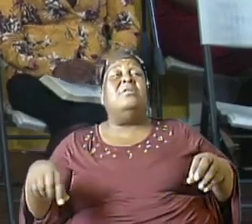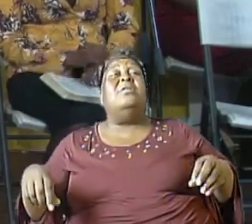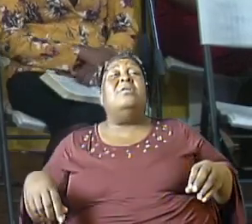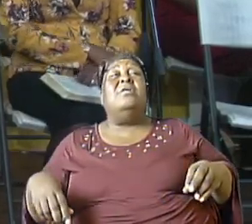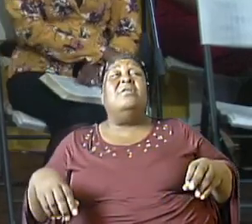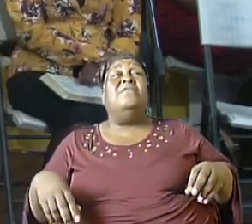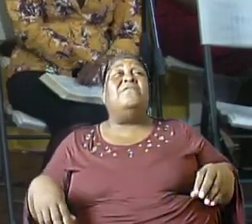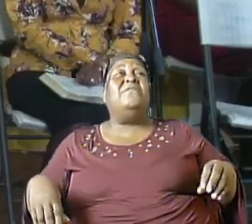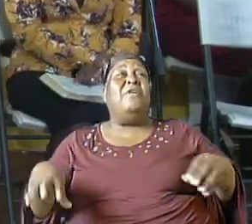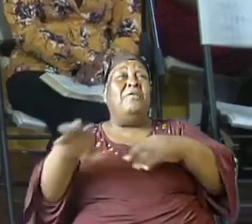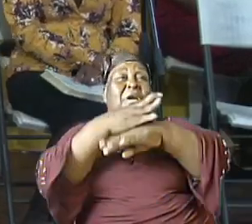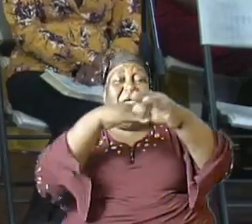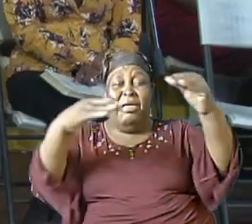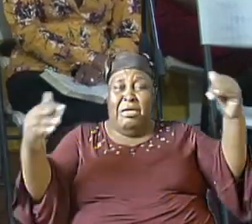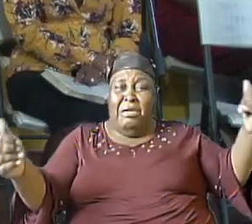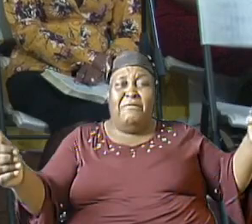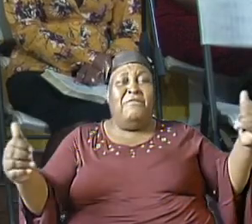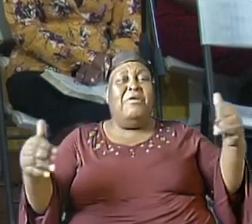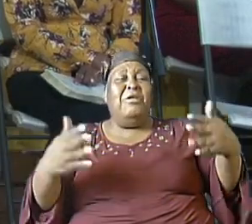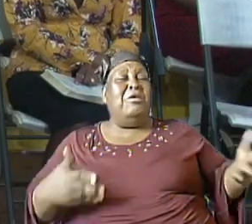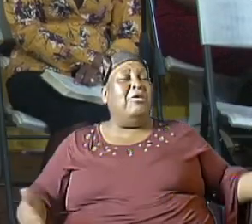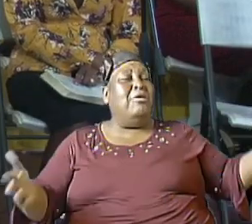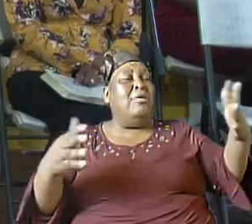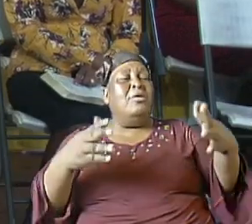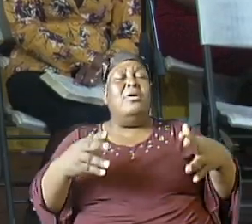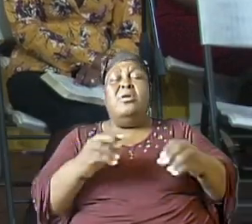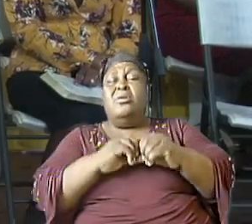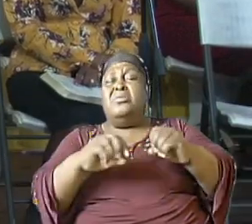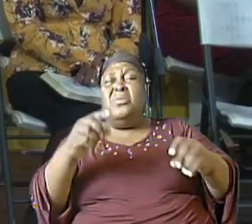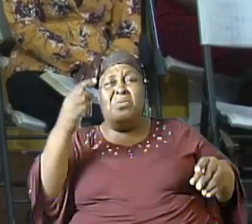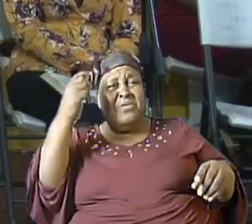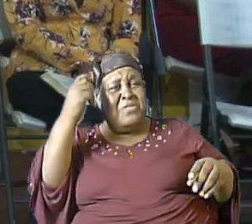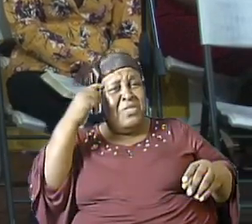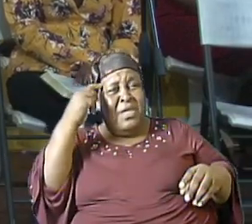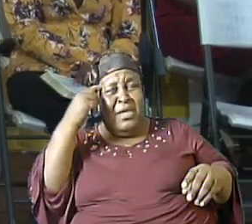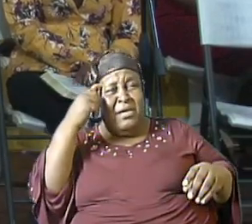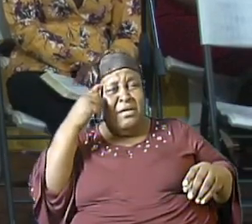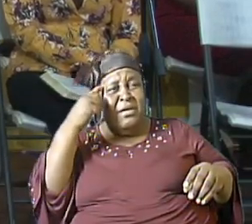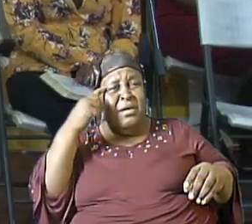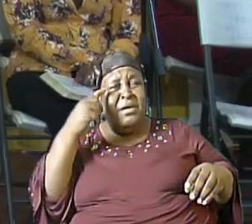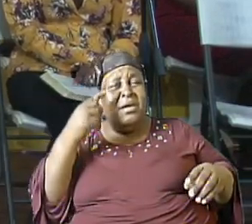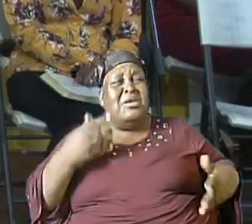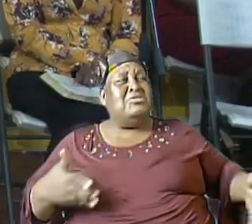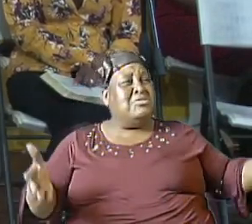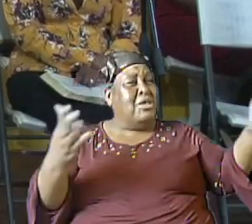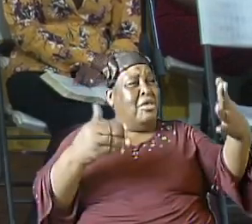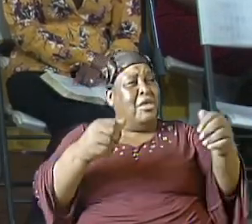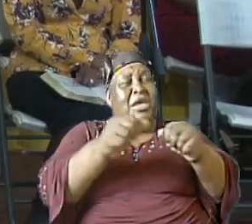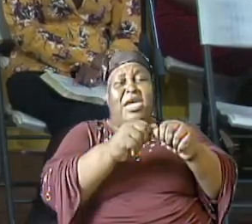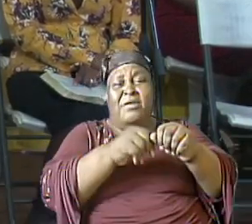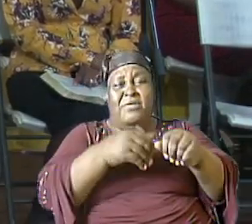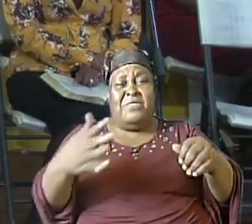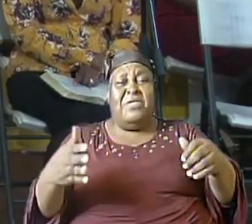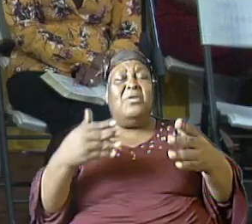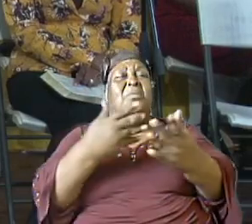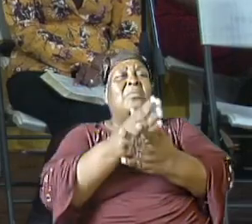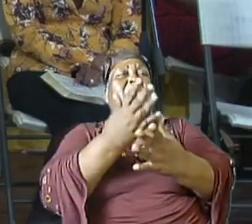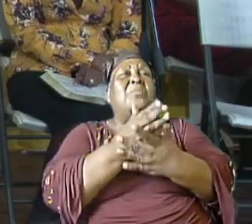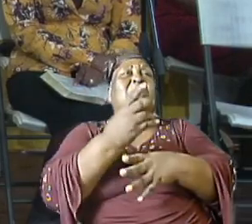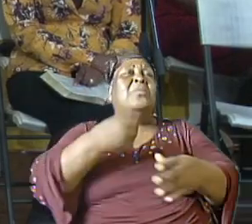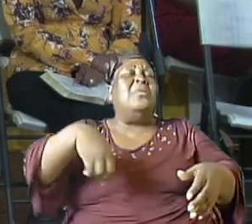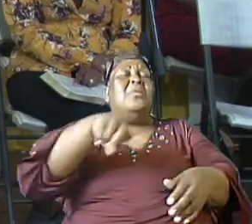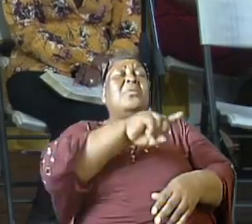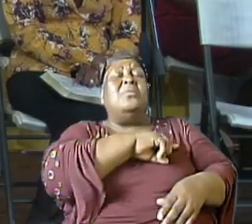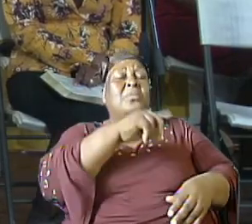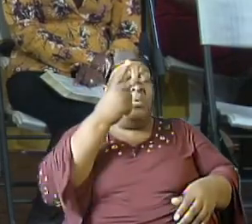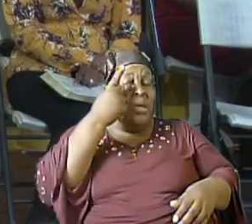here. Don't think this is where everything is going to be all right. Hallelujah. I dare say to us, we